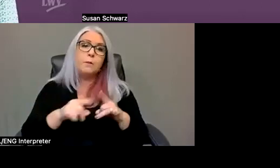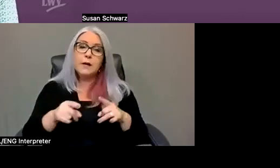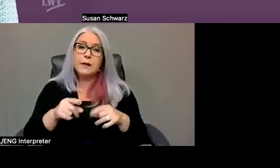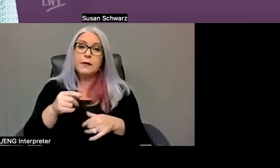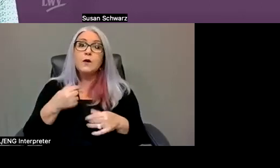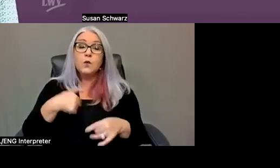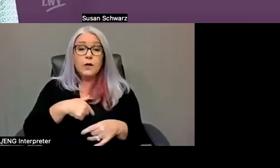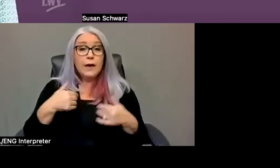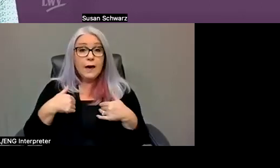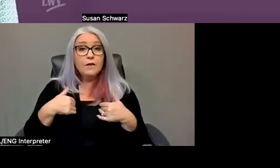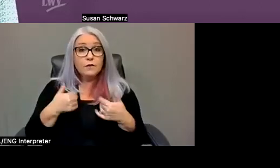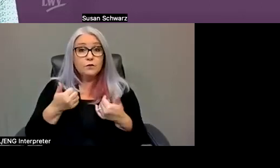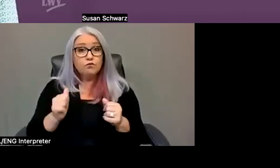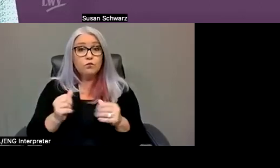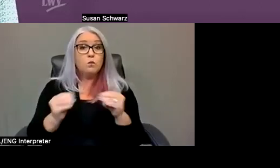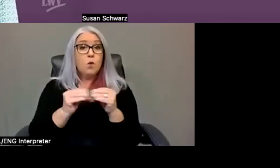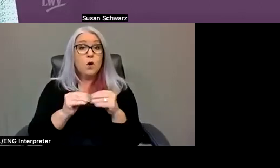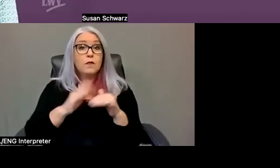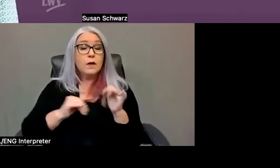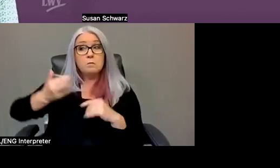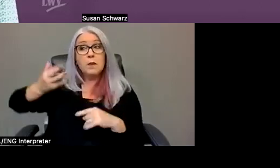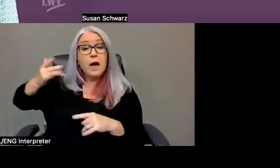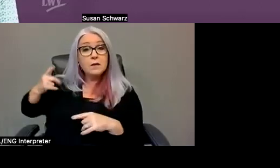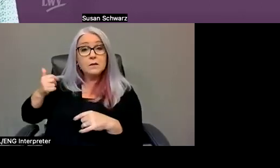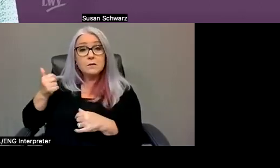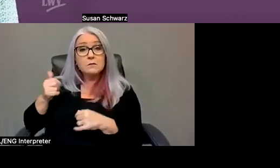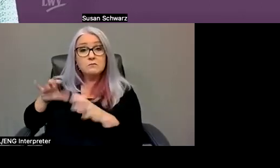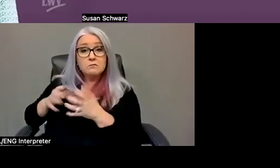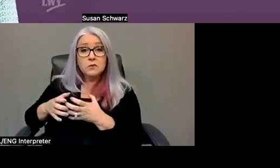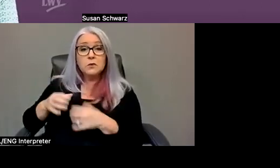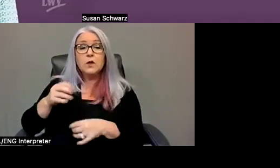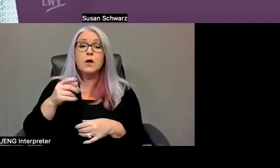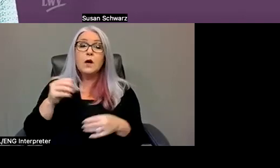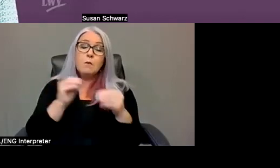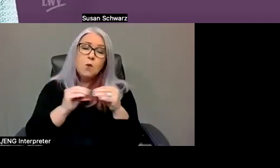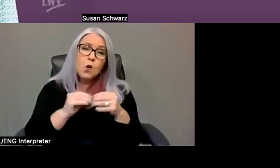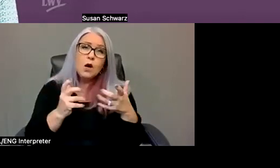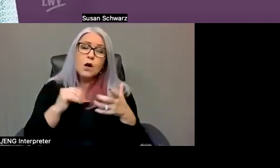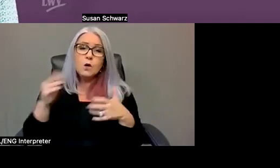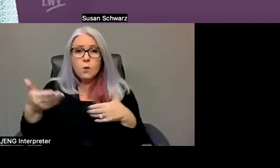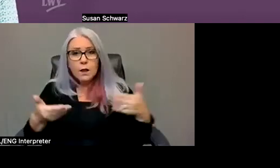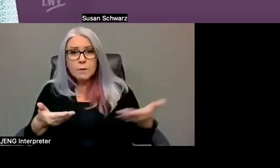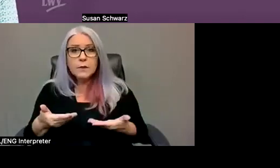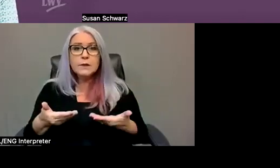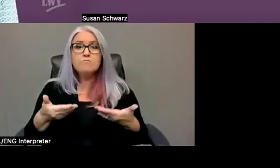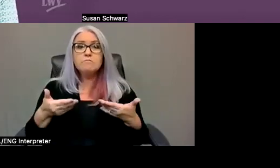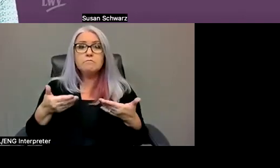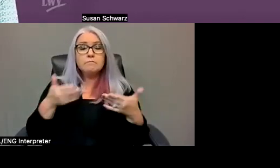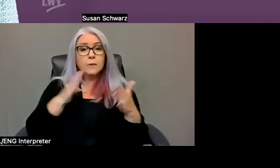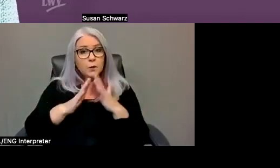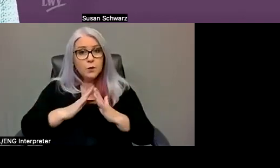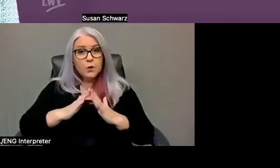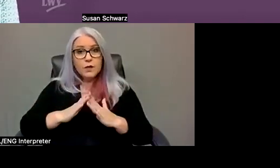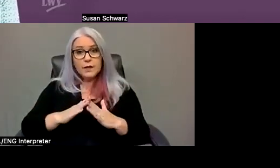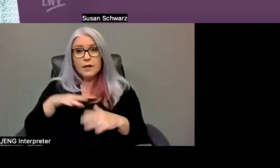administrations, I believe, when it comes to making this place a more welcoming community. And that is one of